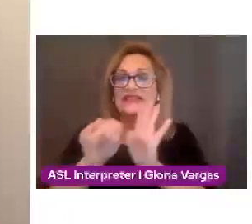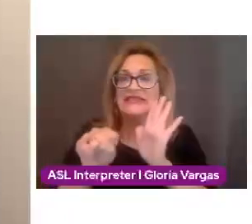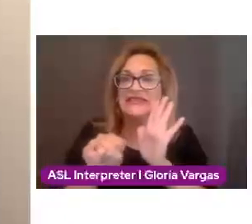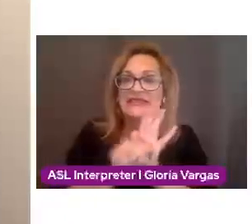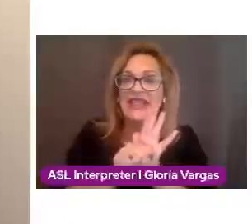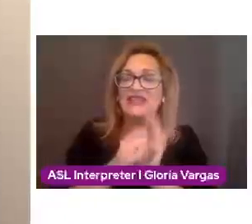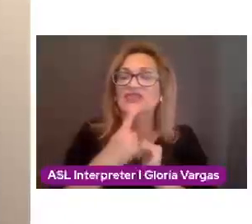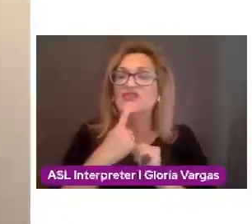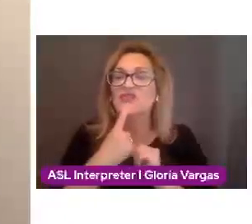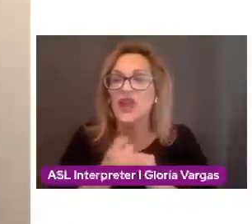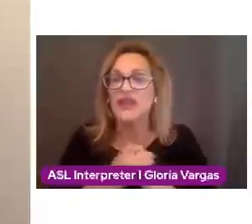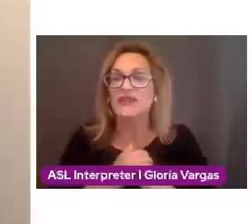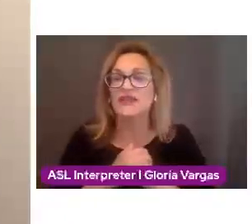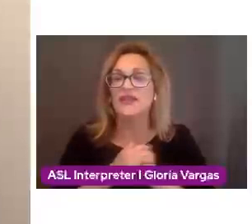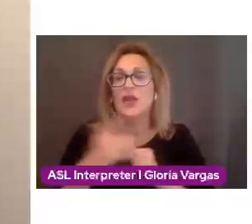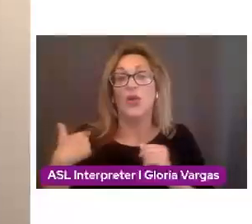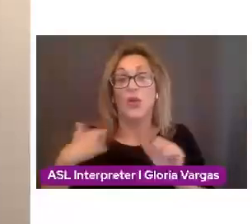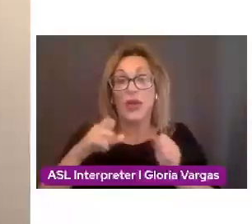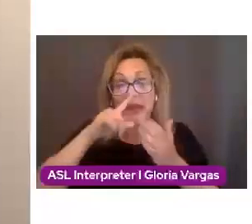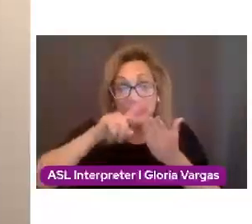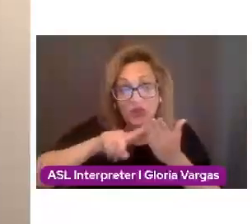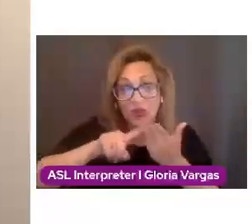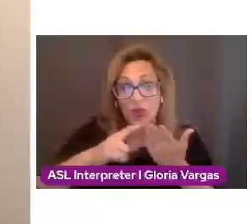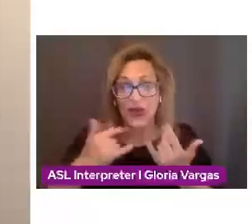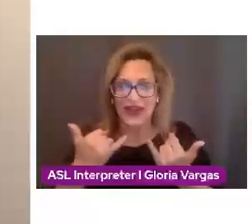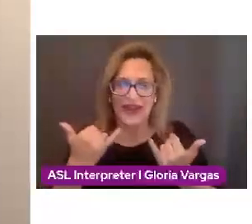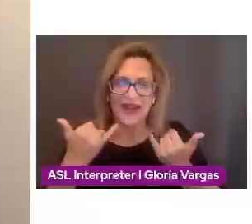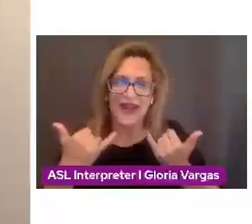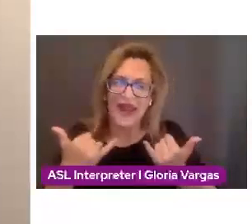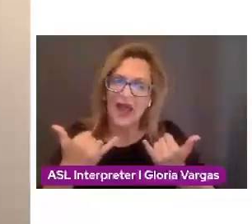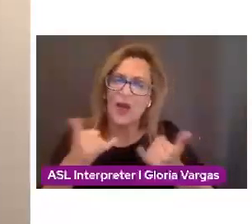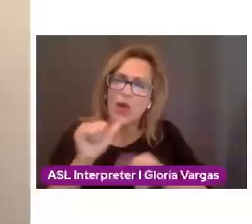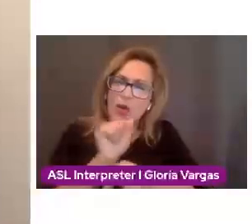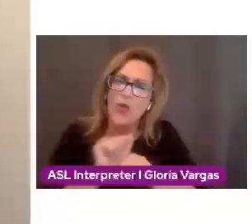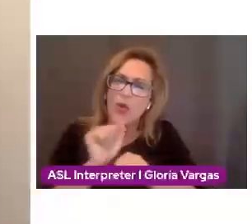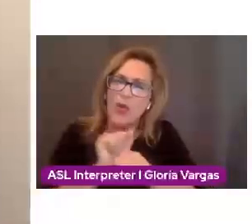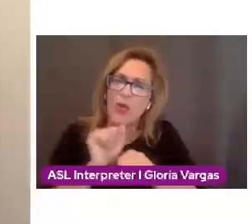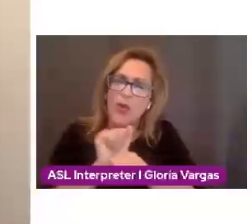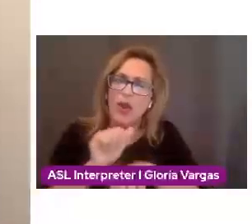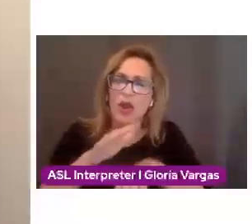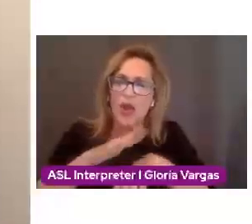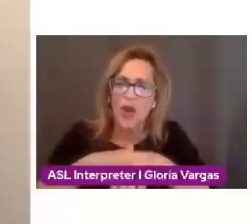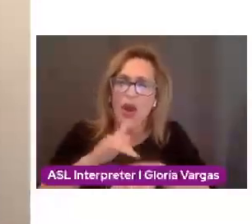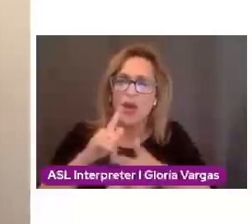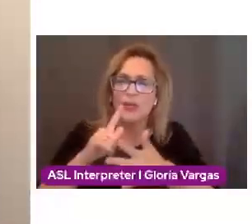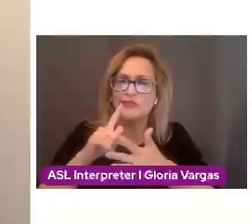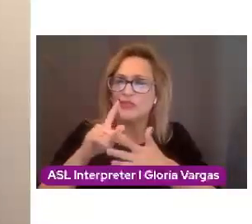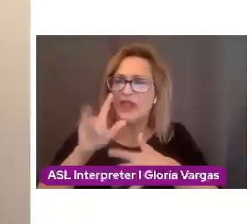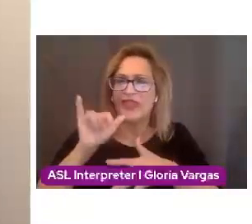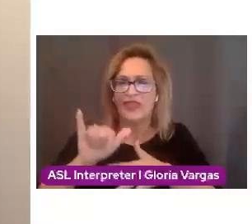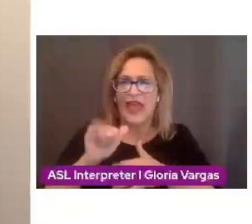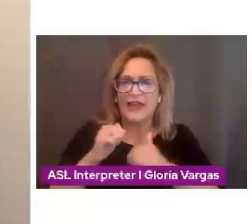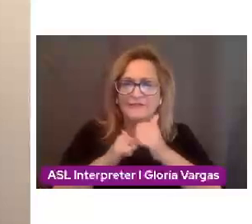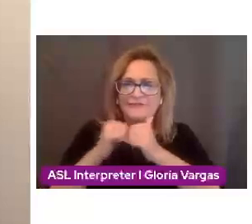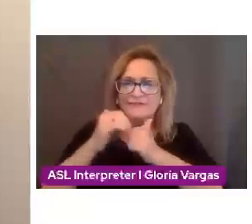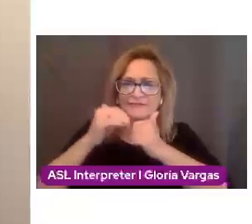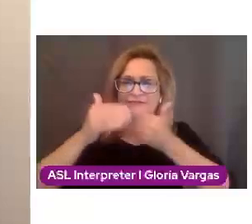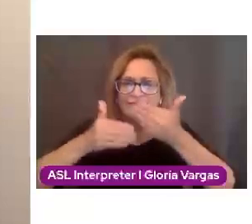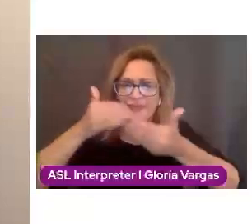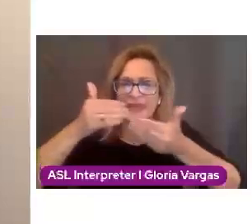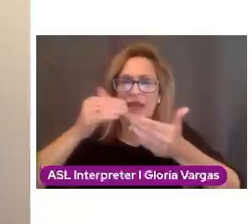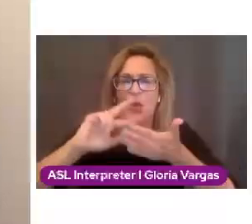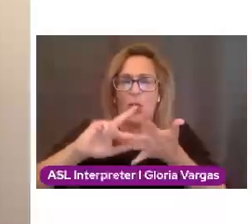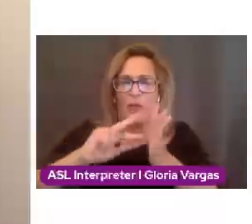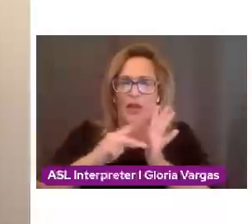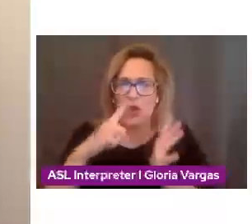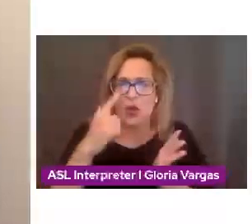start exploring this now. We can start working on what the scaffolding and the details of this would look like now. And